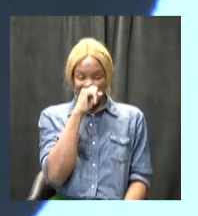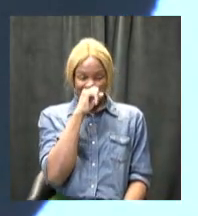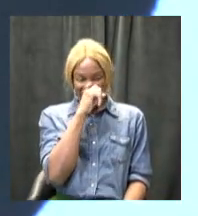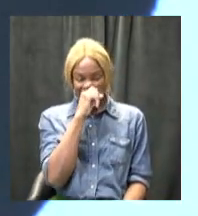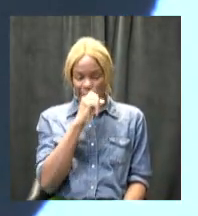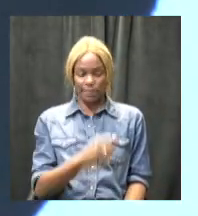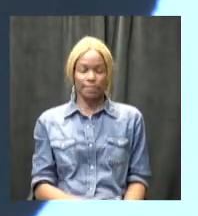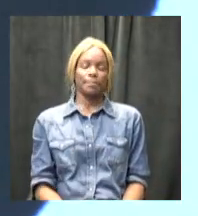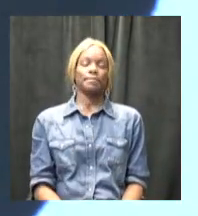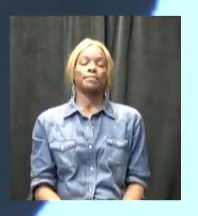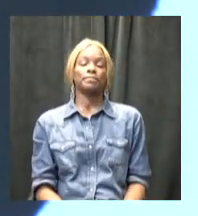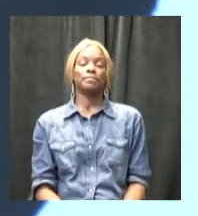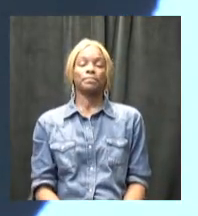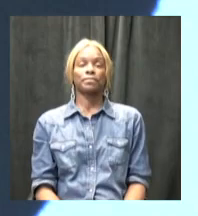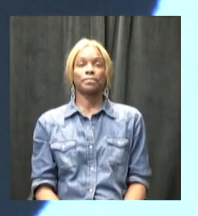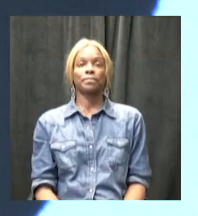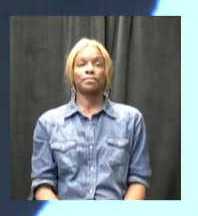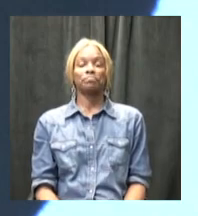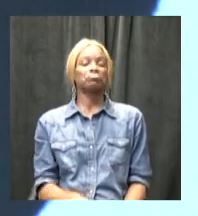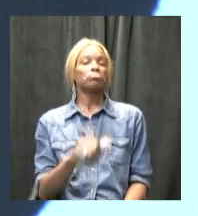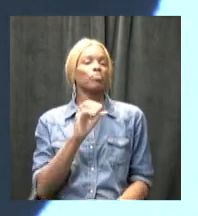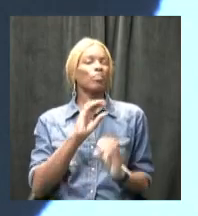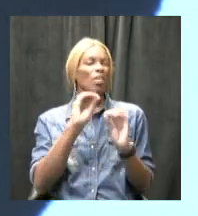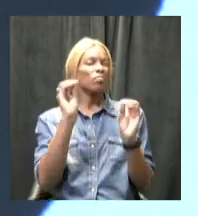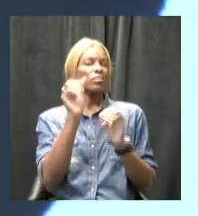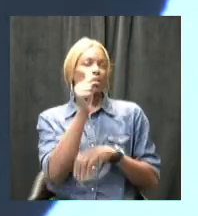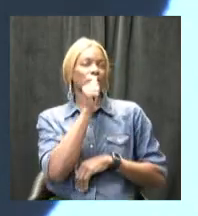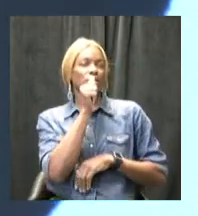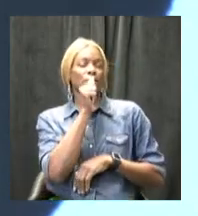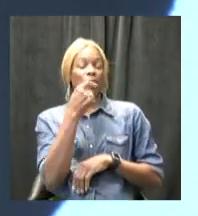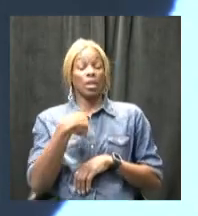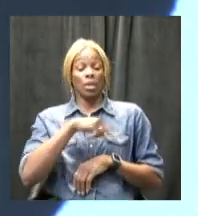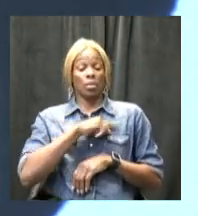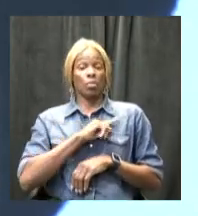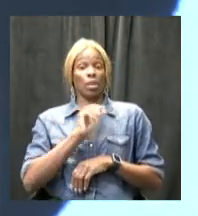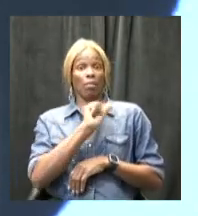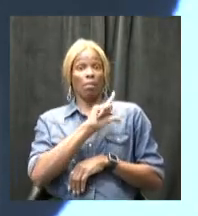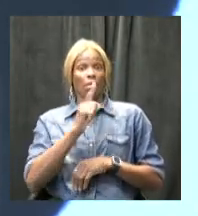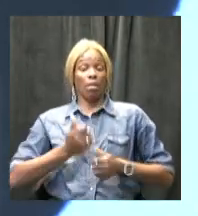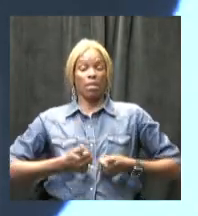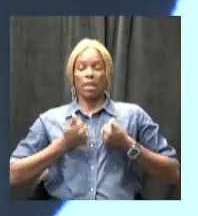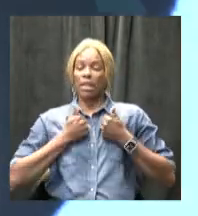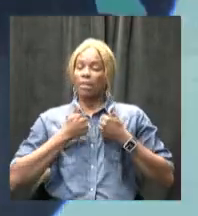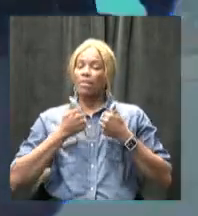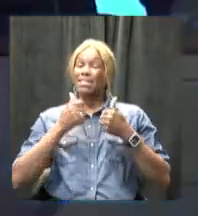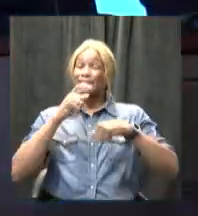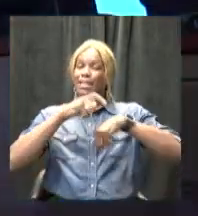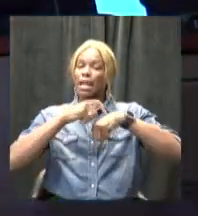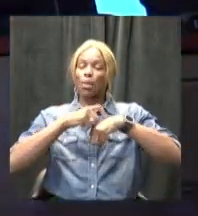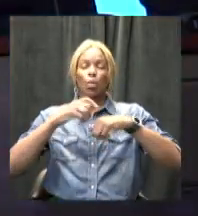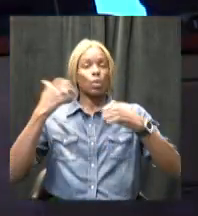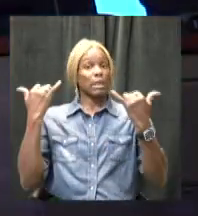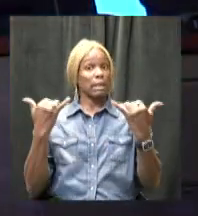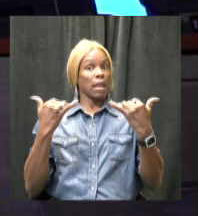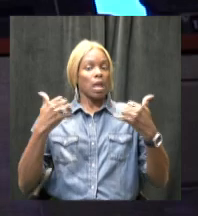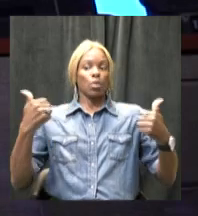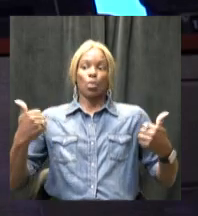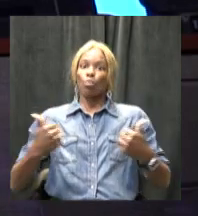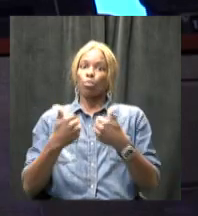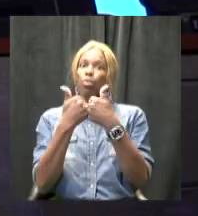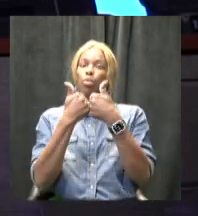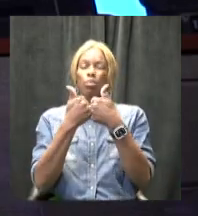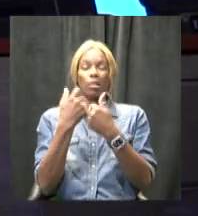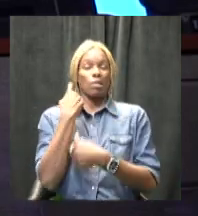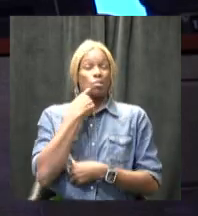Friends, it is no secret that you and I live in incredibly challenging times. The recent